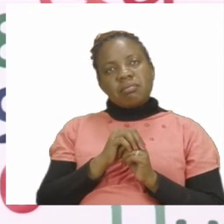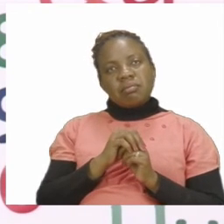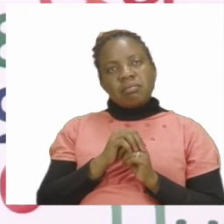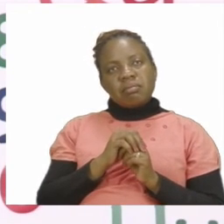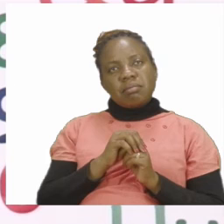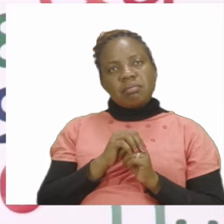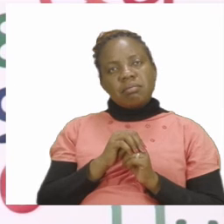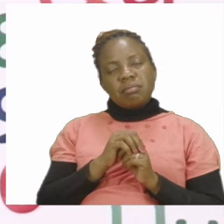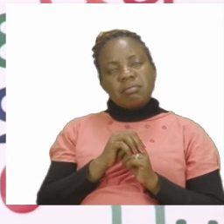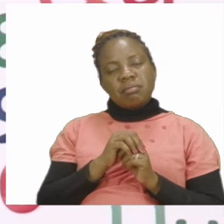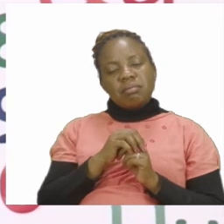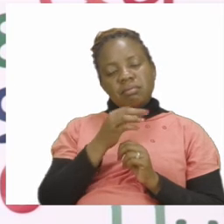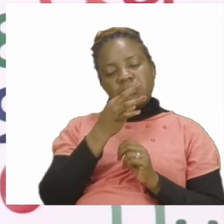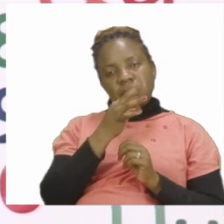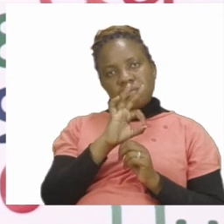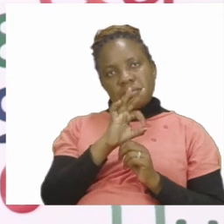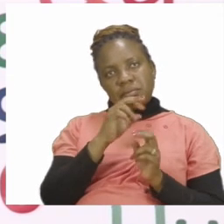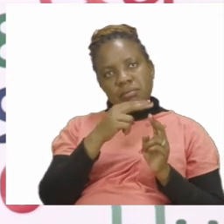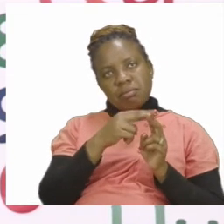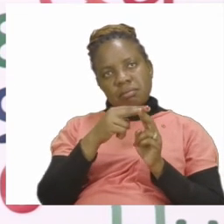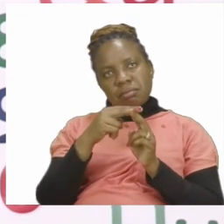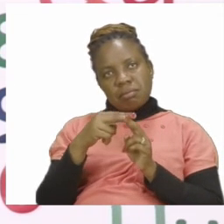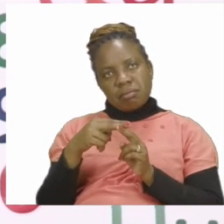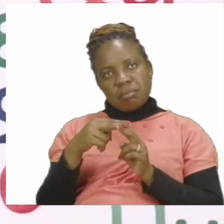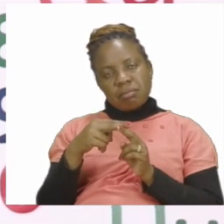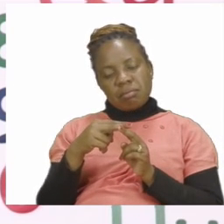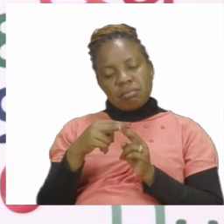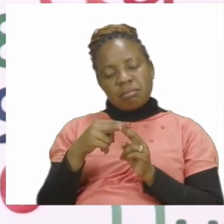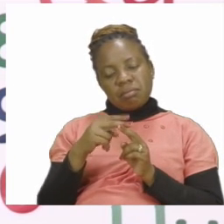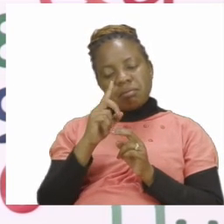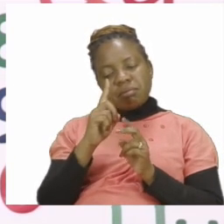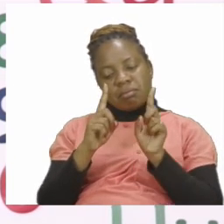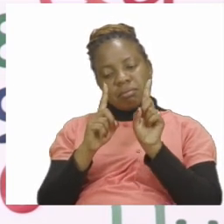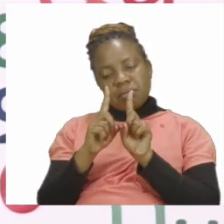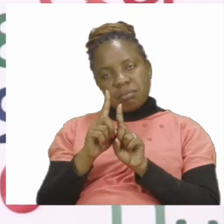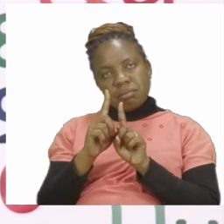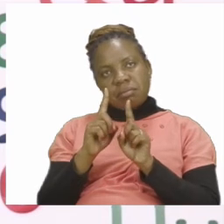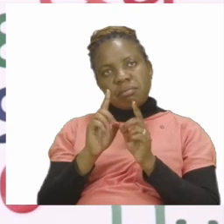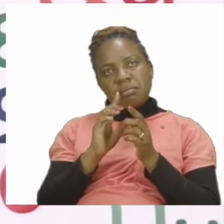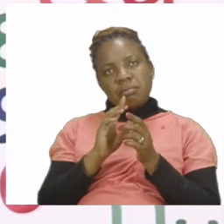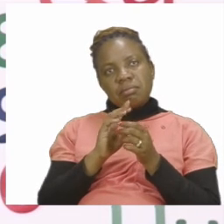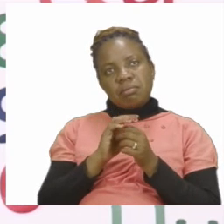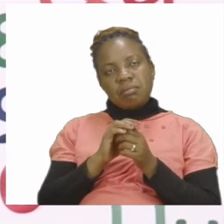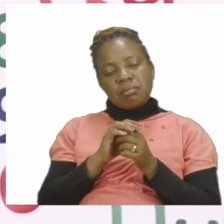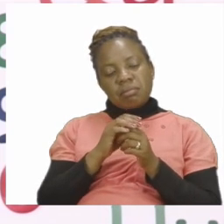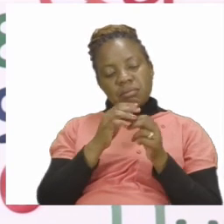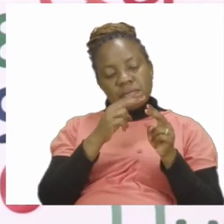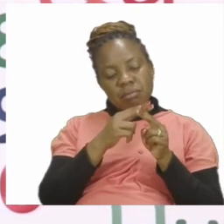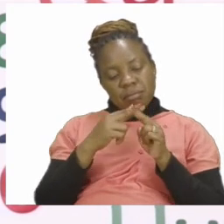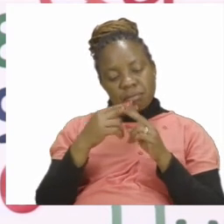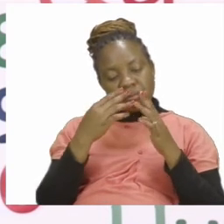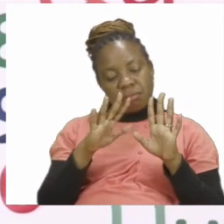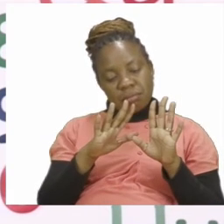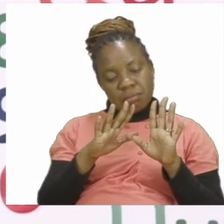borrow from the 9, we add another 1, and remember, after we borrow, we have